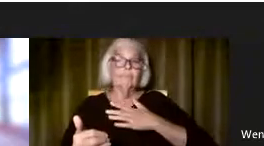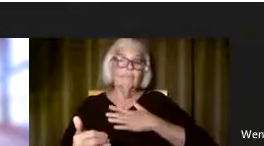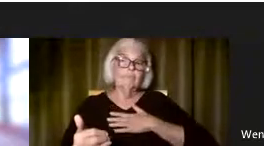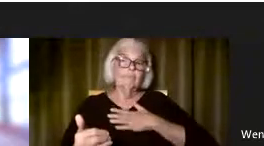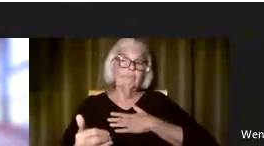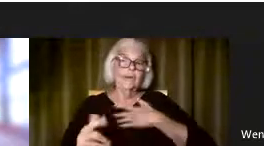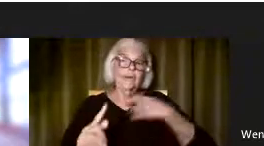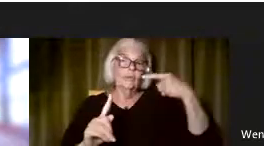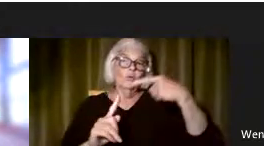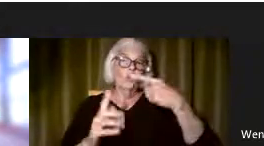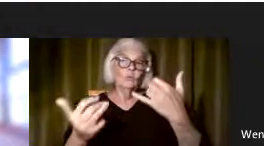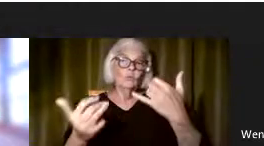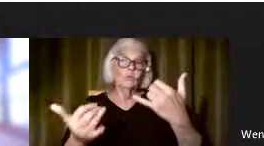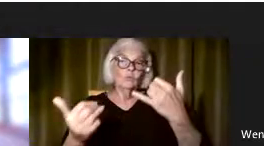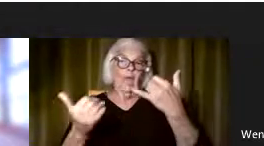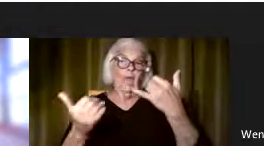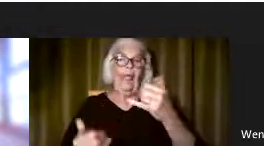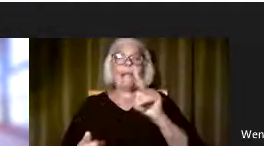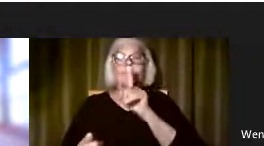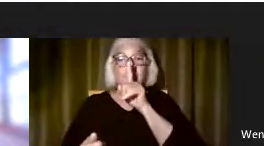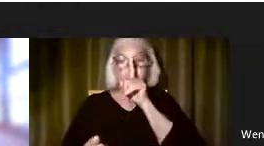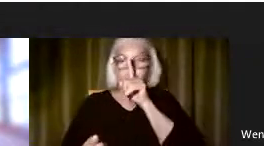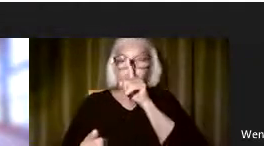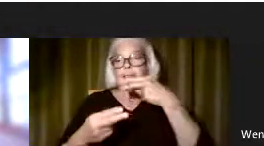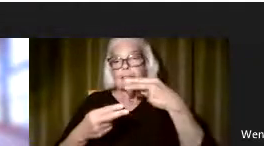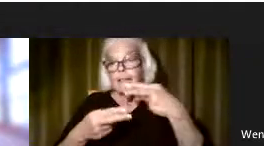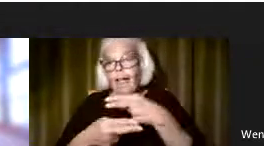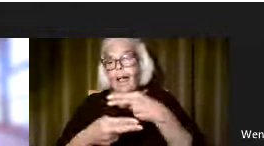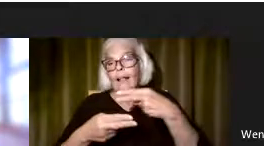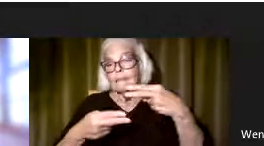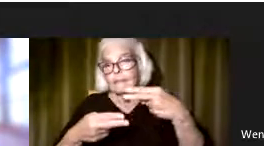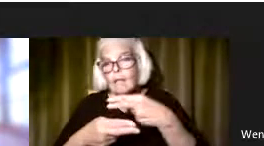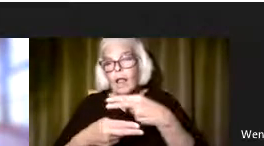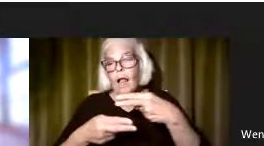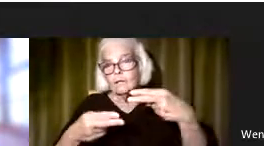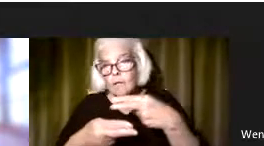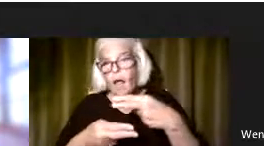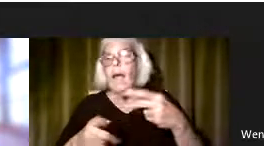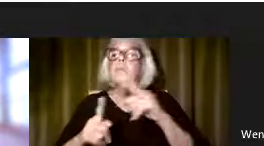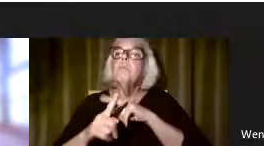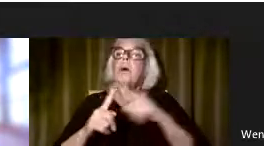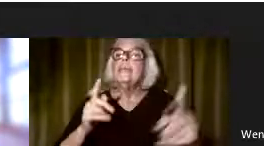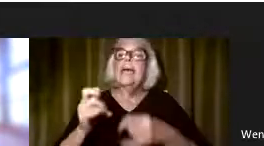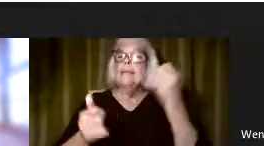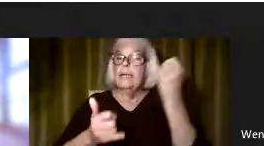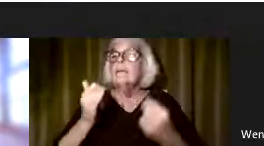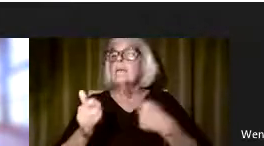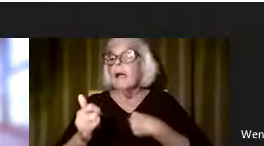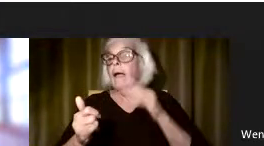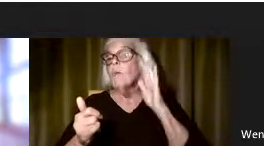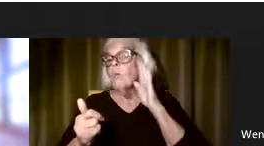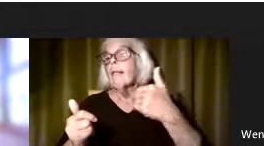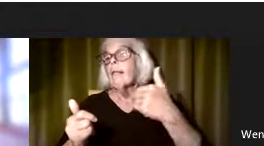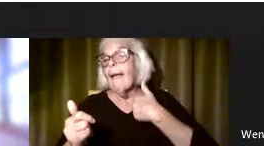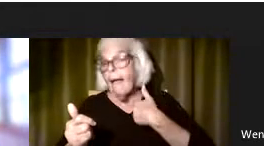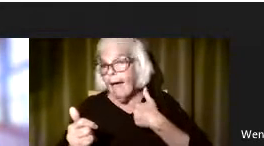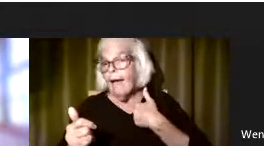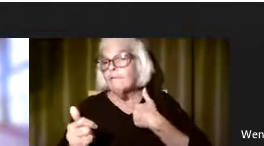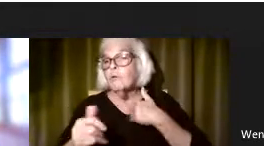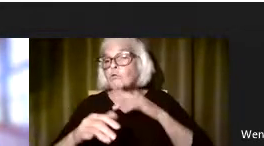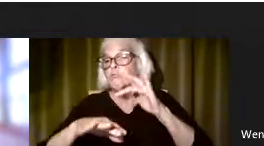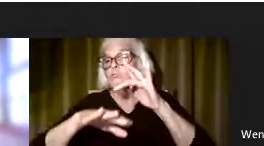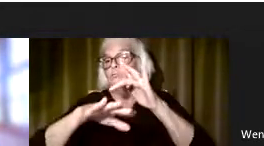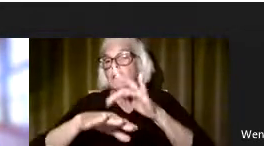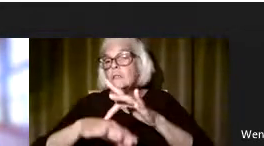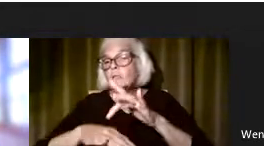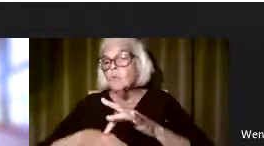page after this discussion so that people are aware of where to find these different links. But a couple other pages that we have currently is